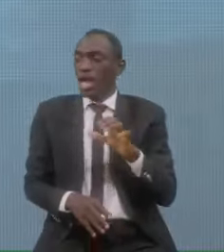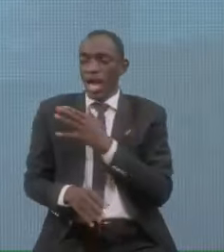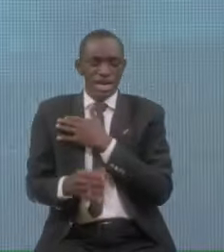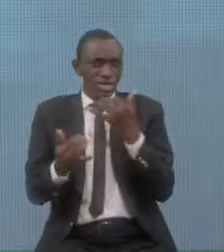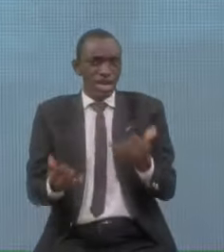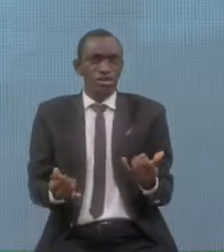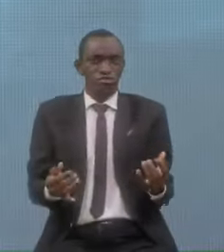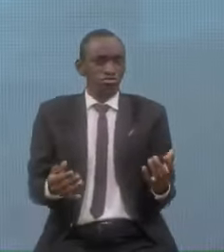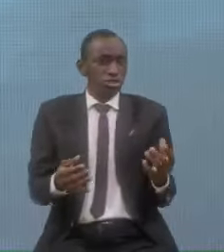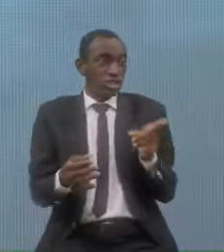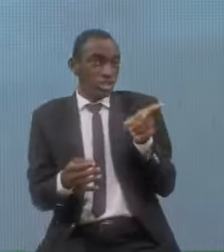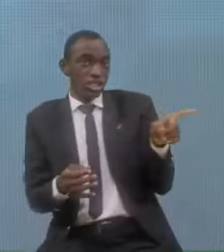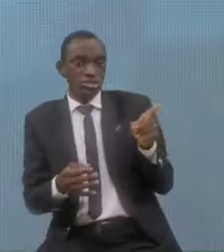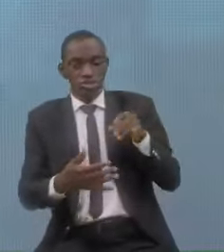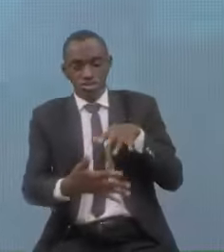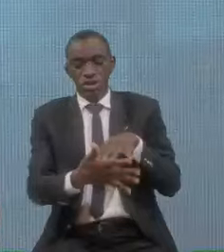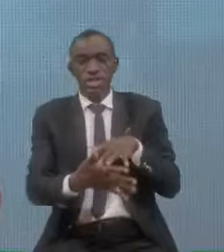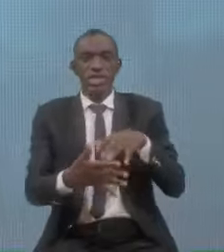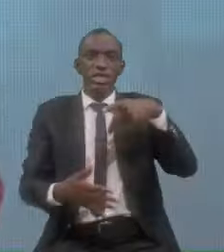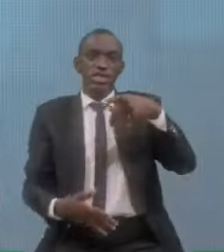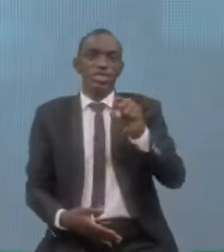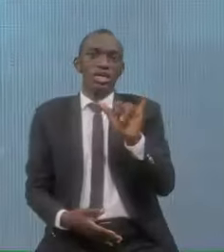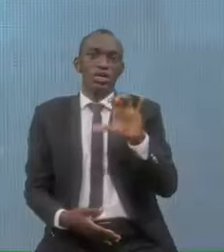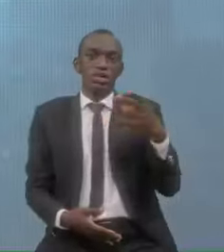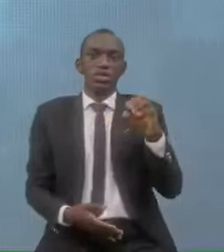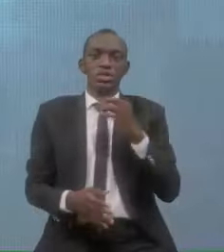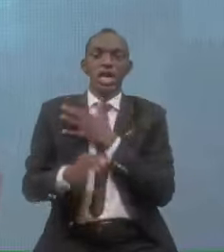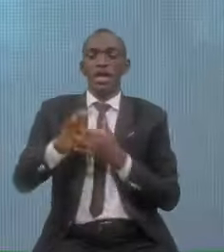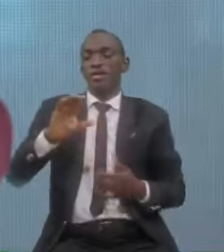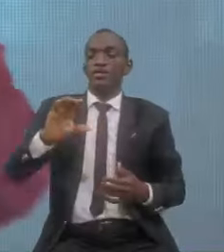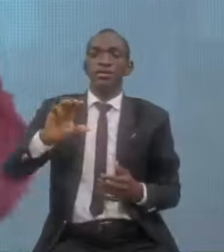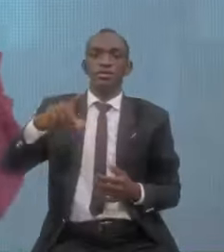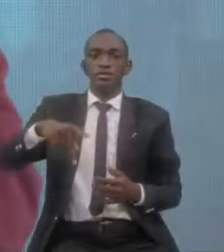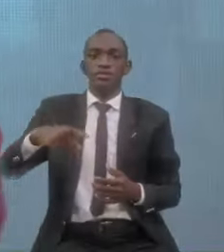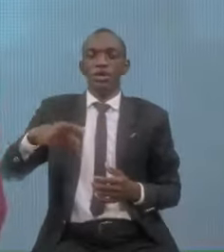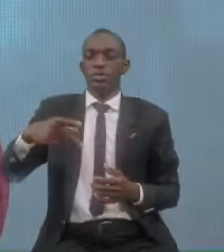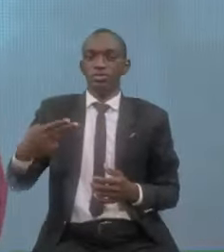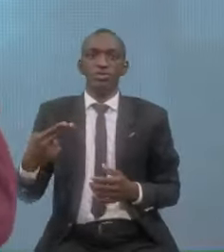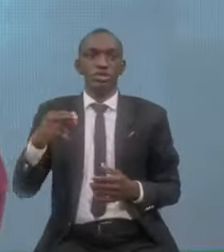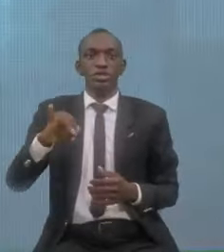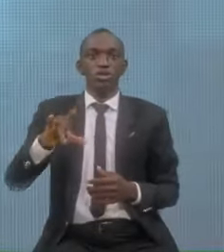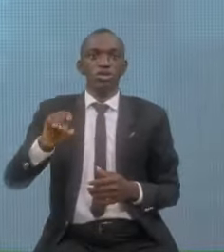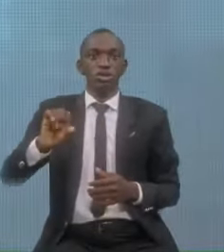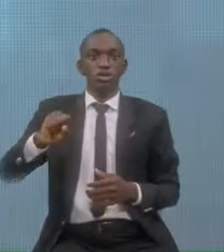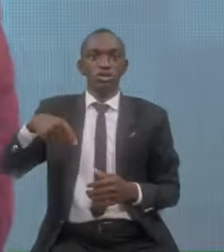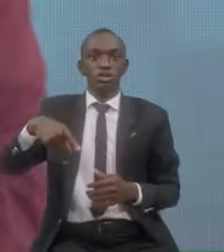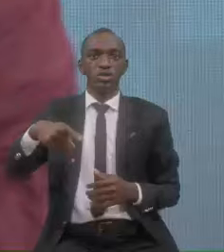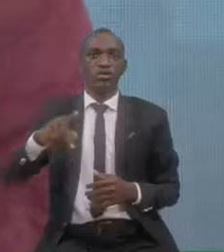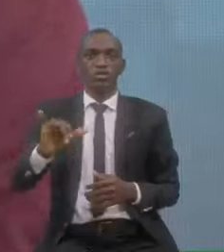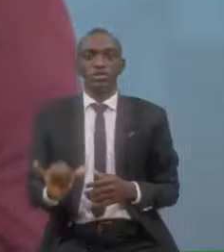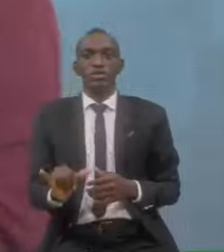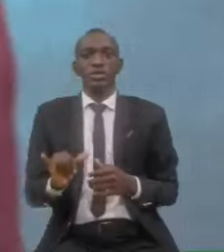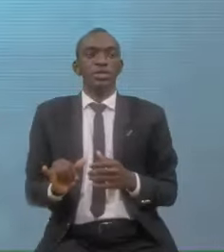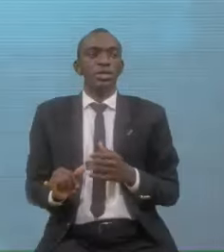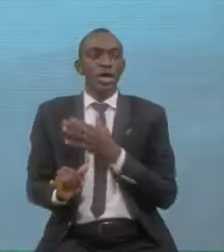was there. He was fascinated. And he told the pastor, take me to this man. And he took me to the